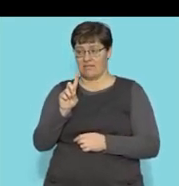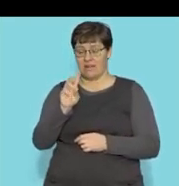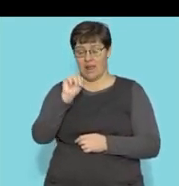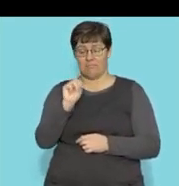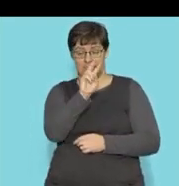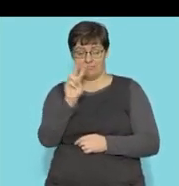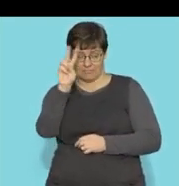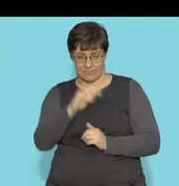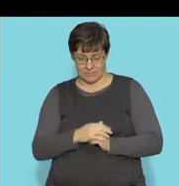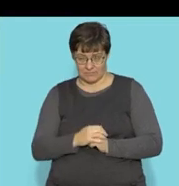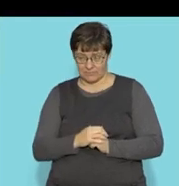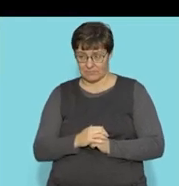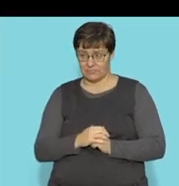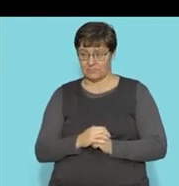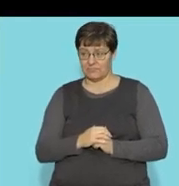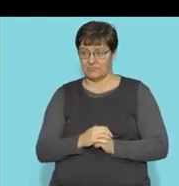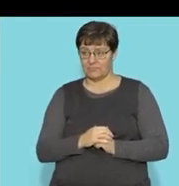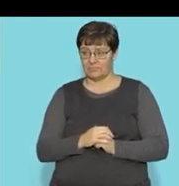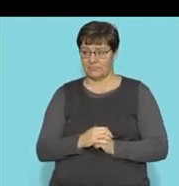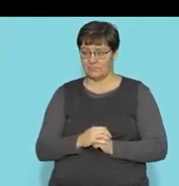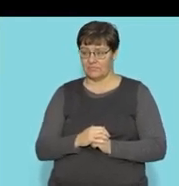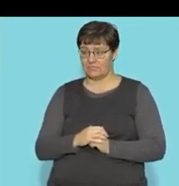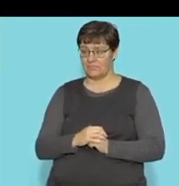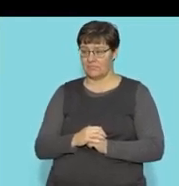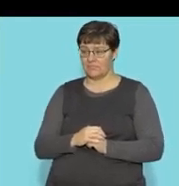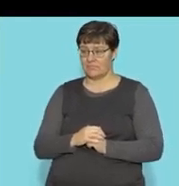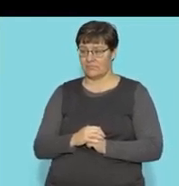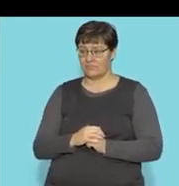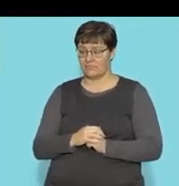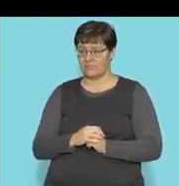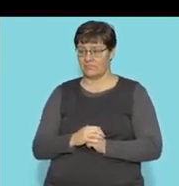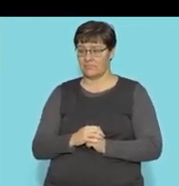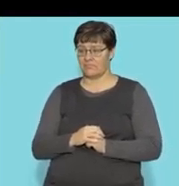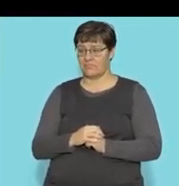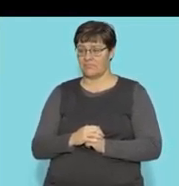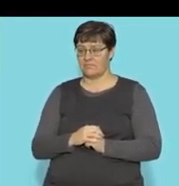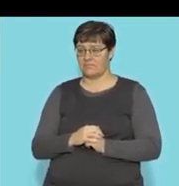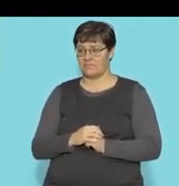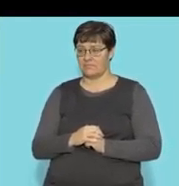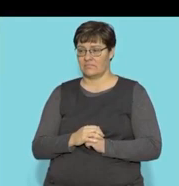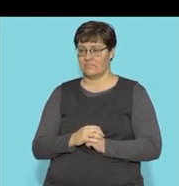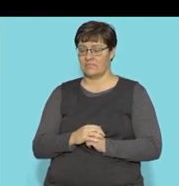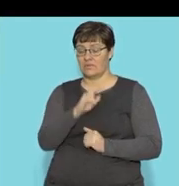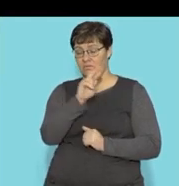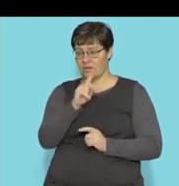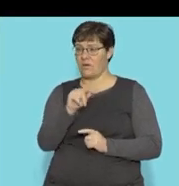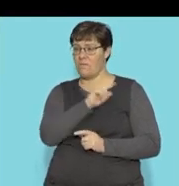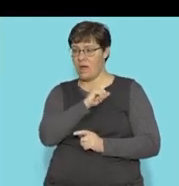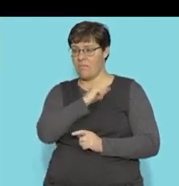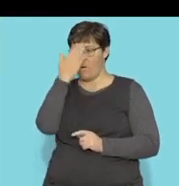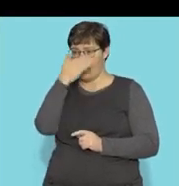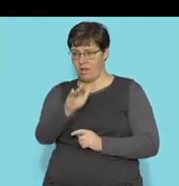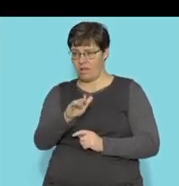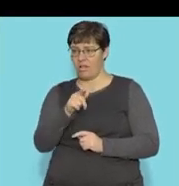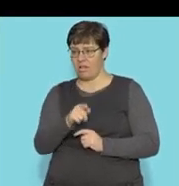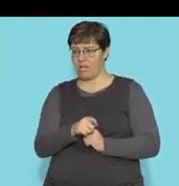to replace my length times breadth with 21 meters squared, because I know that that's